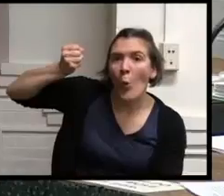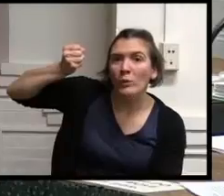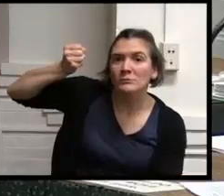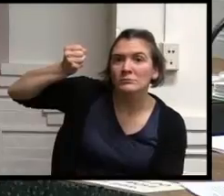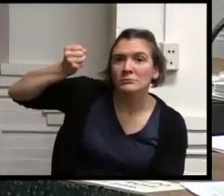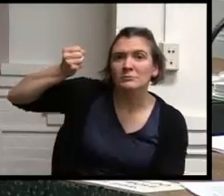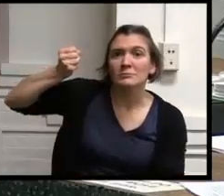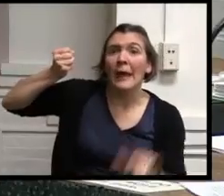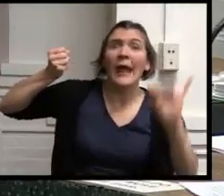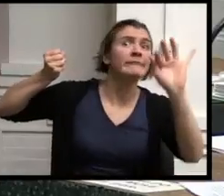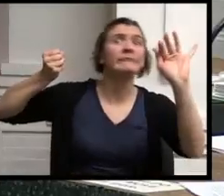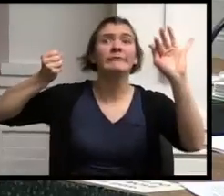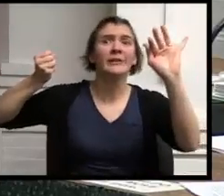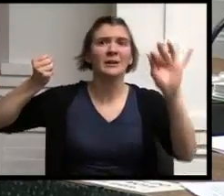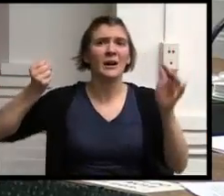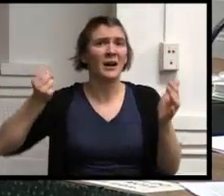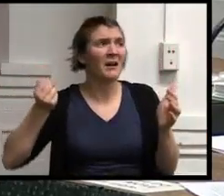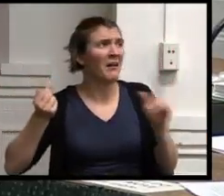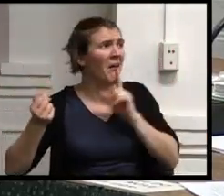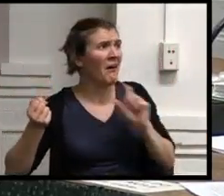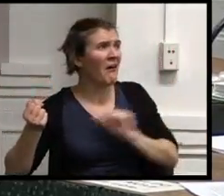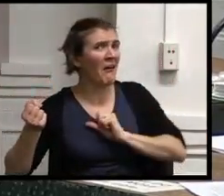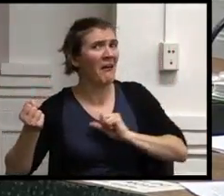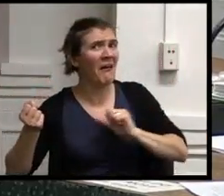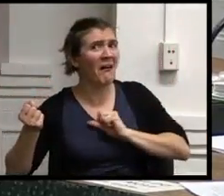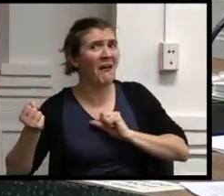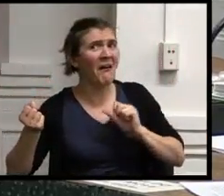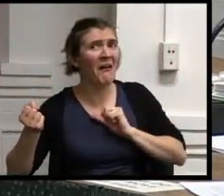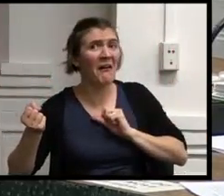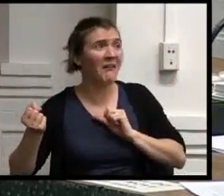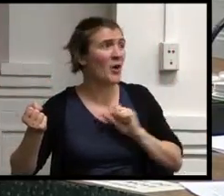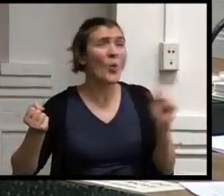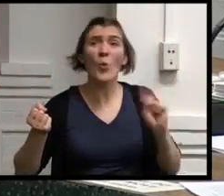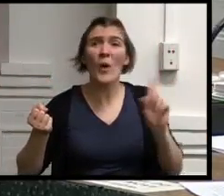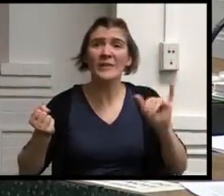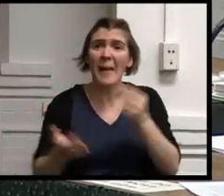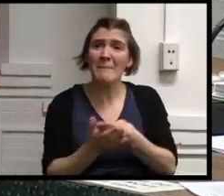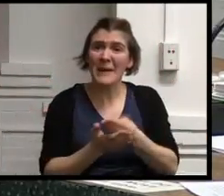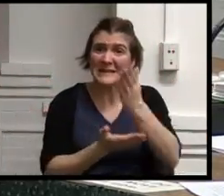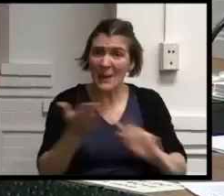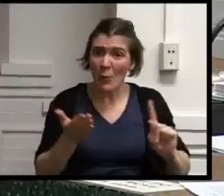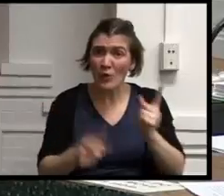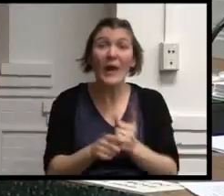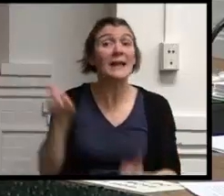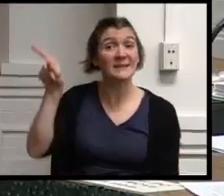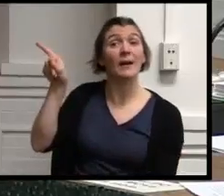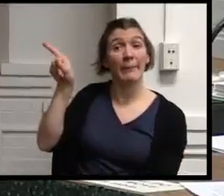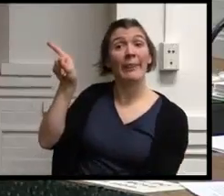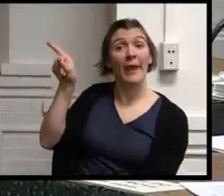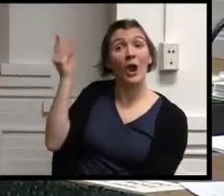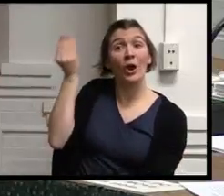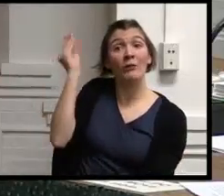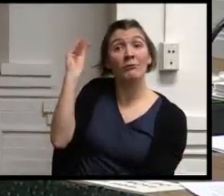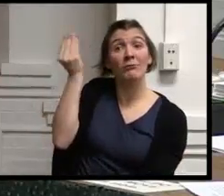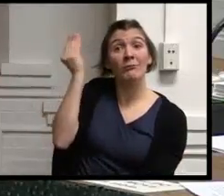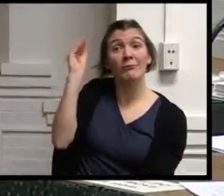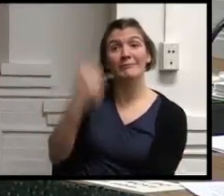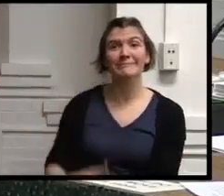Wow. Is that still article. is that still sitting somewhere? Yep. Excellent.